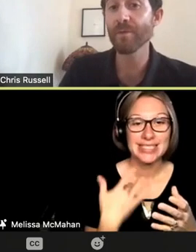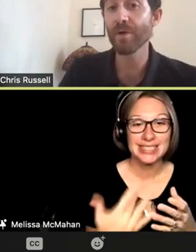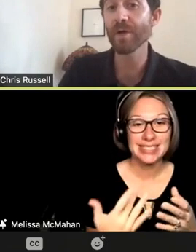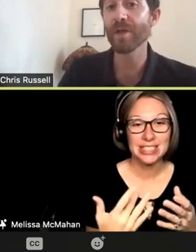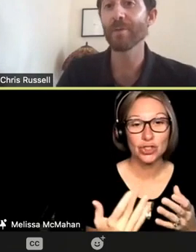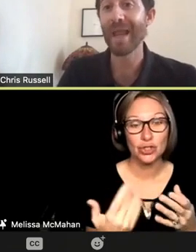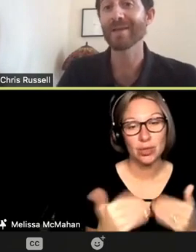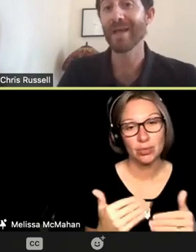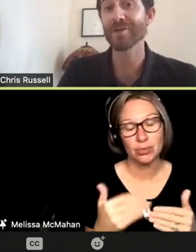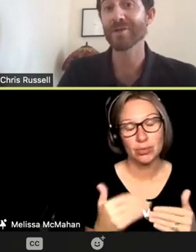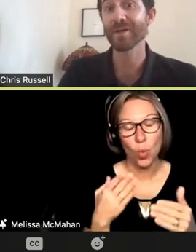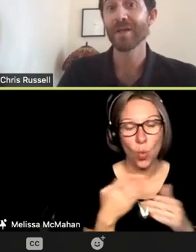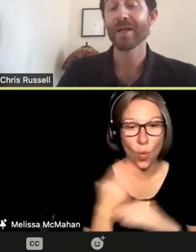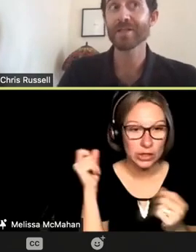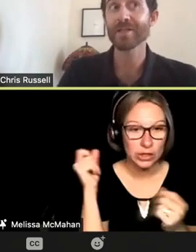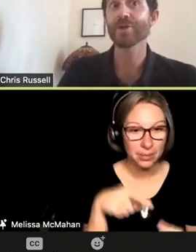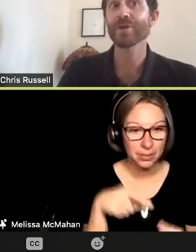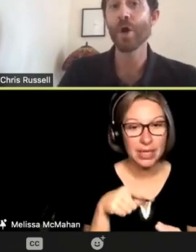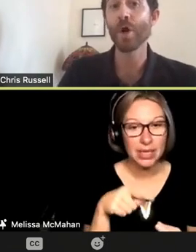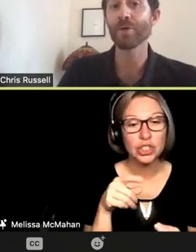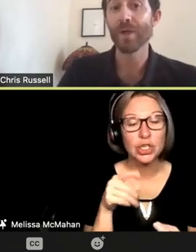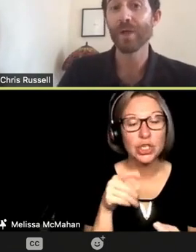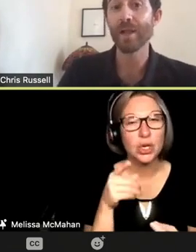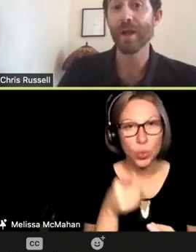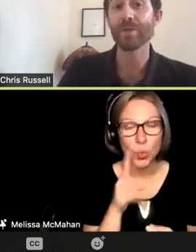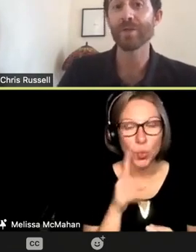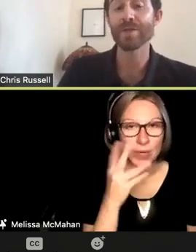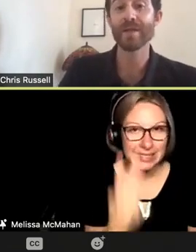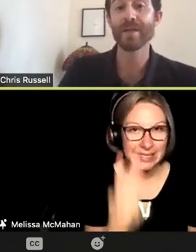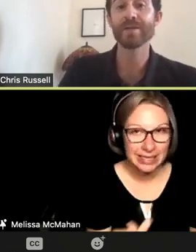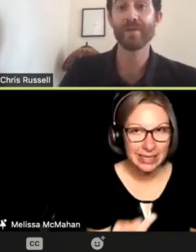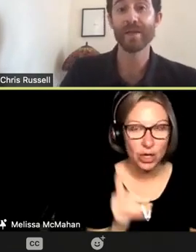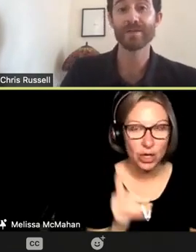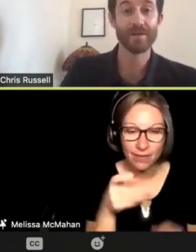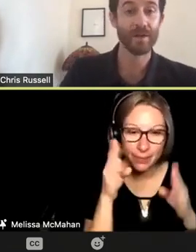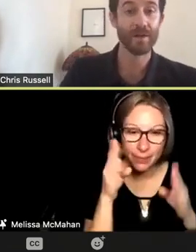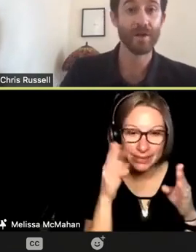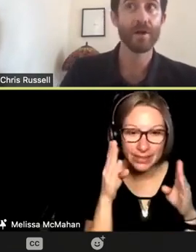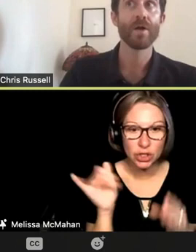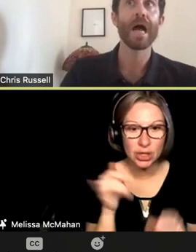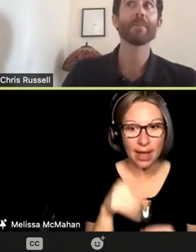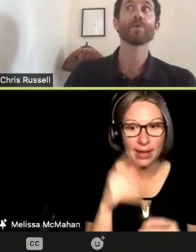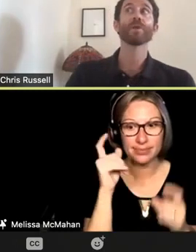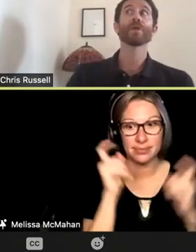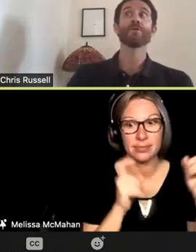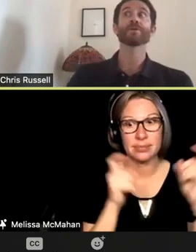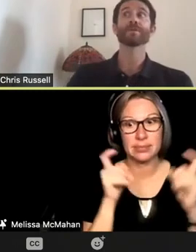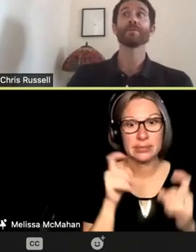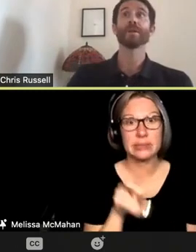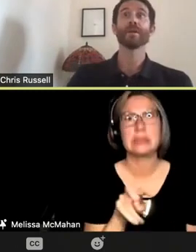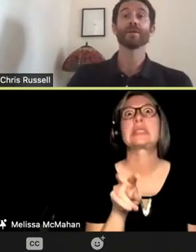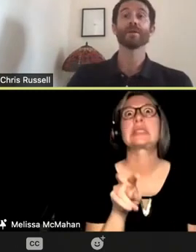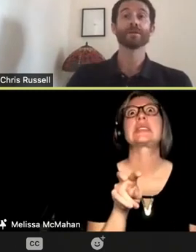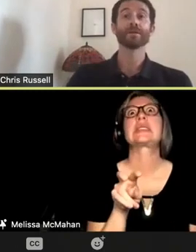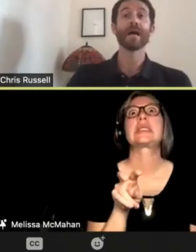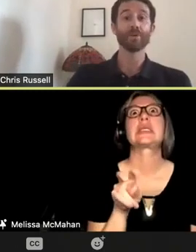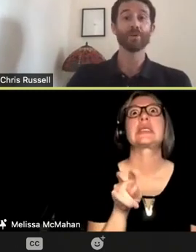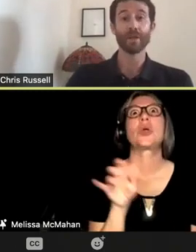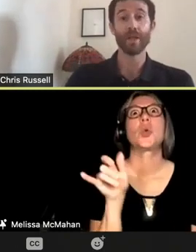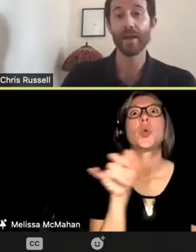is observable if you're paying attention. Kids show you, like with this crazy face here, I'm really